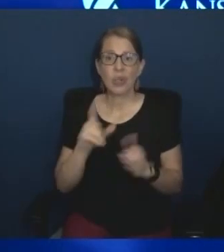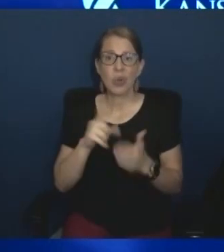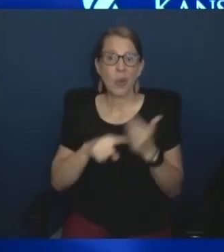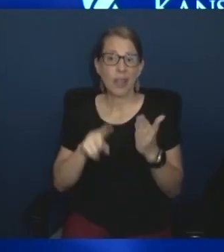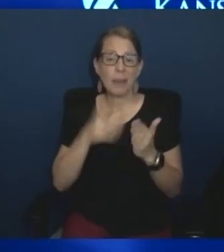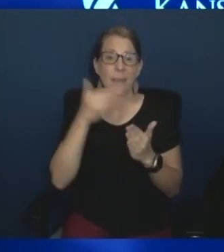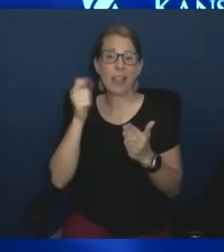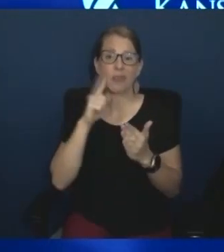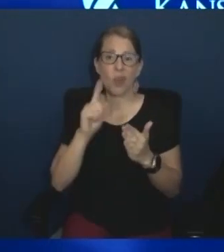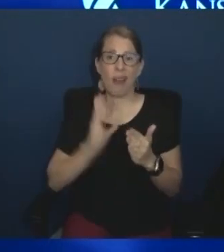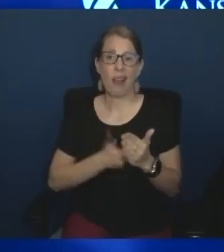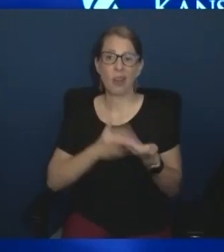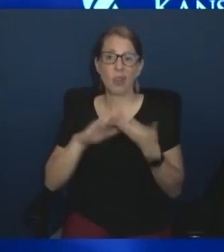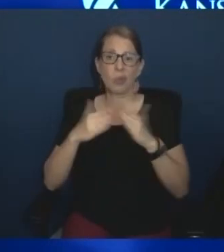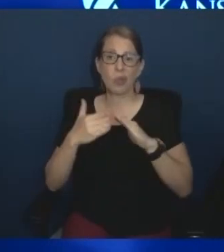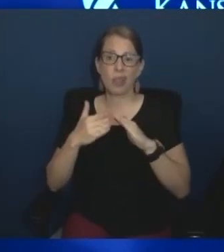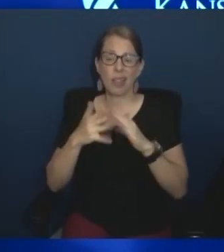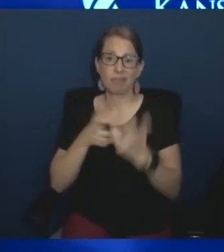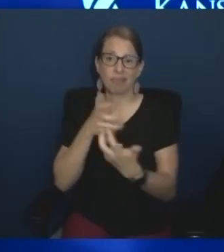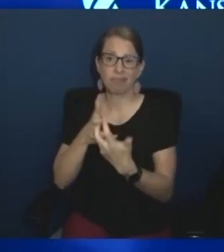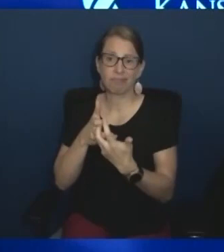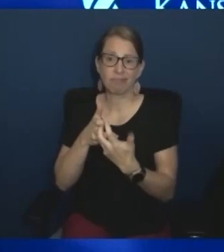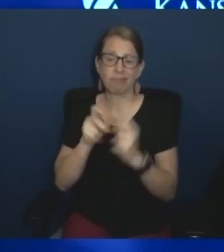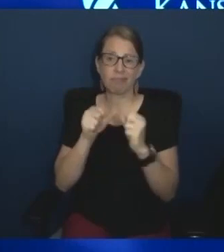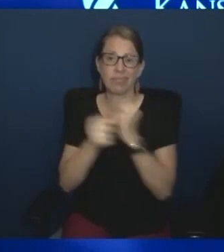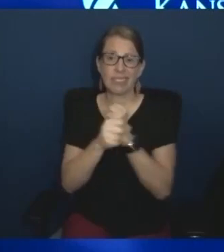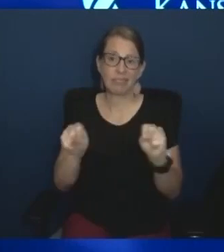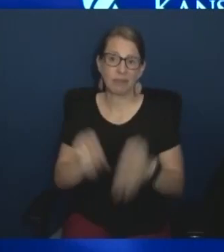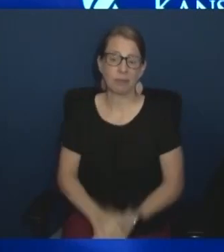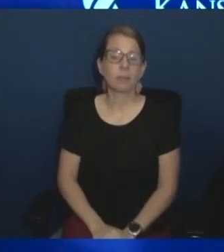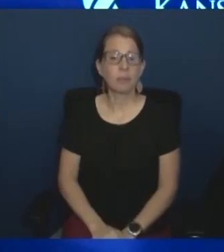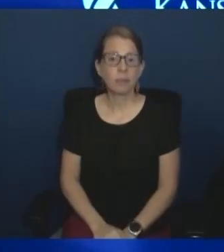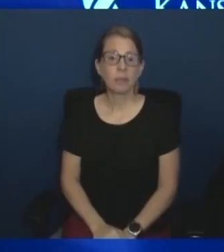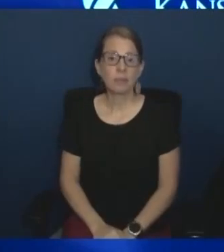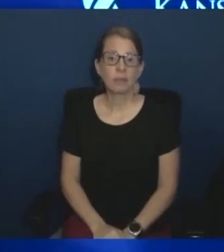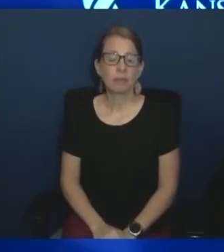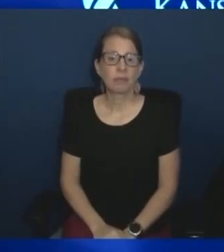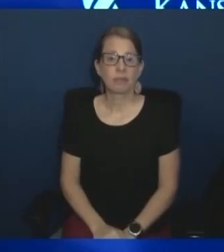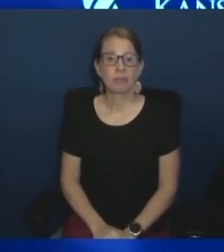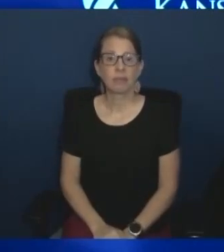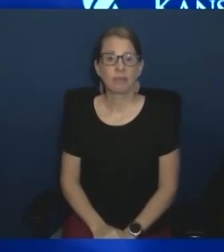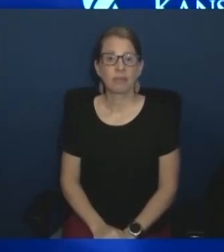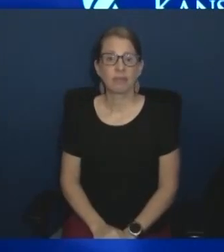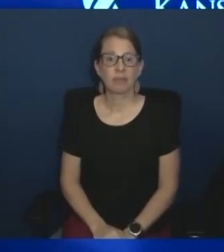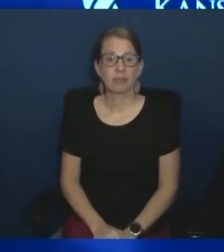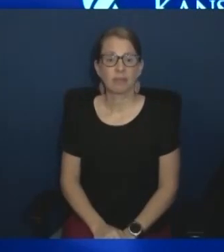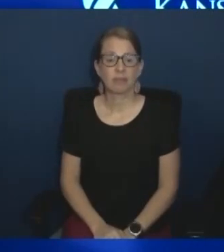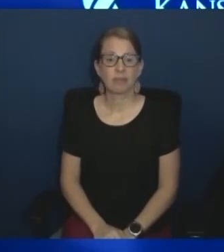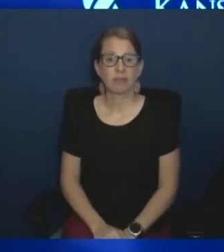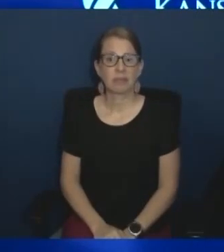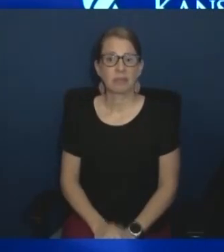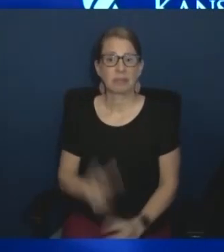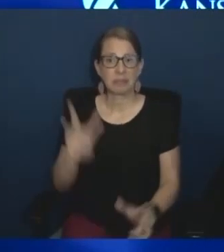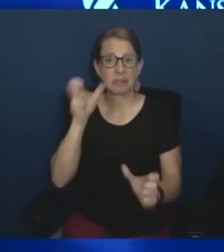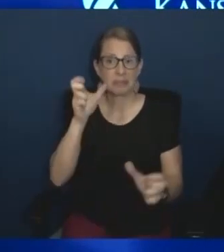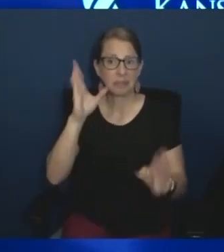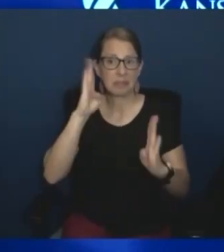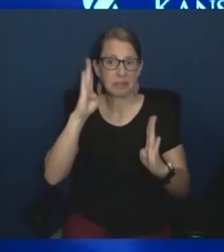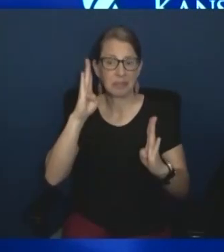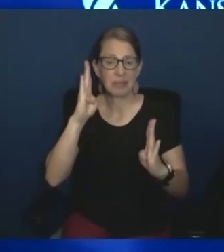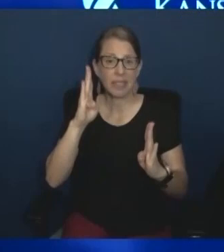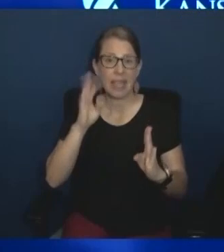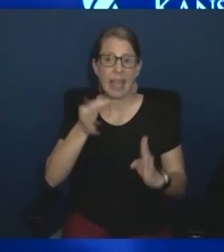people safe. And just to listen to the experts and take their